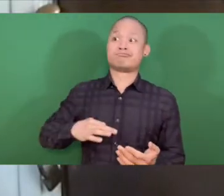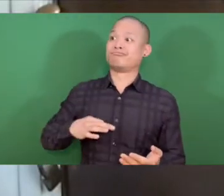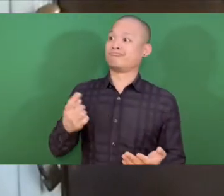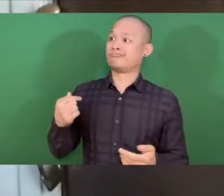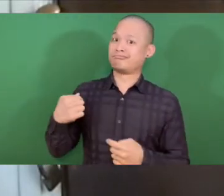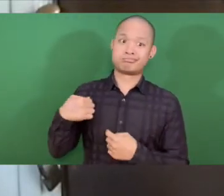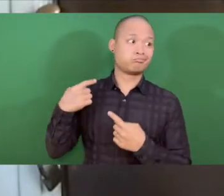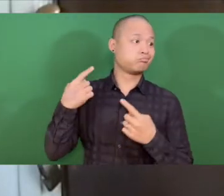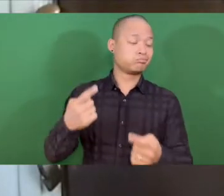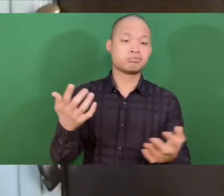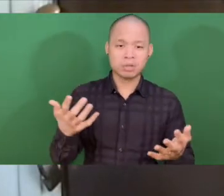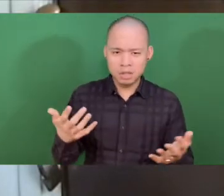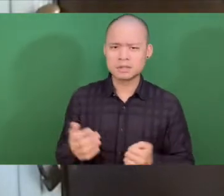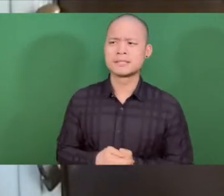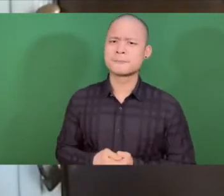been